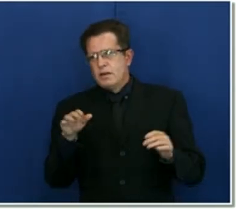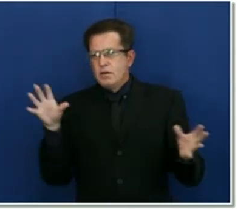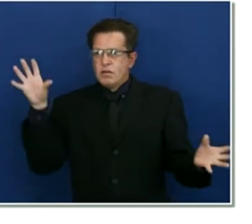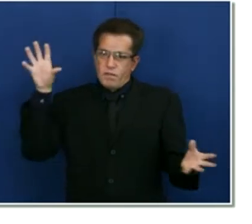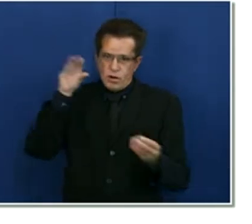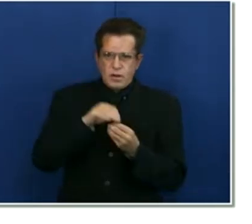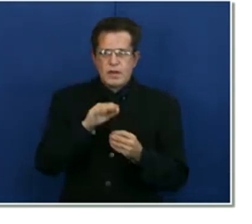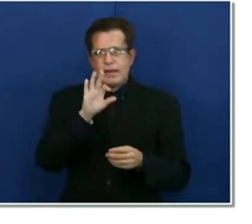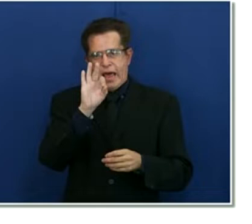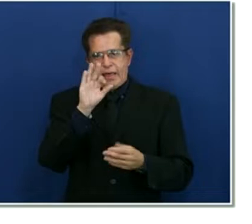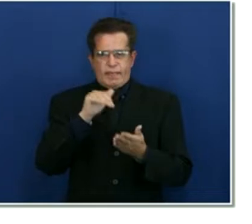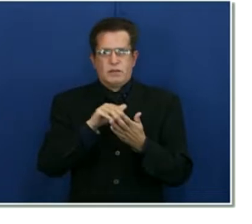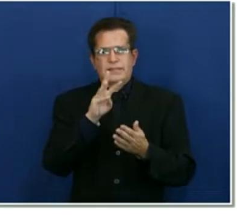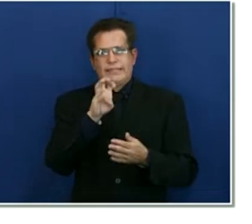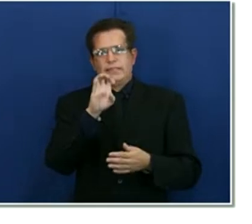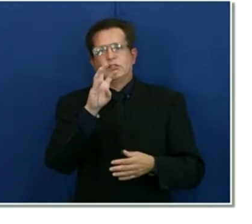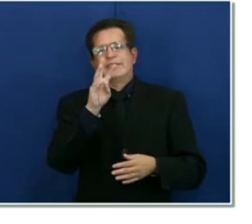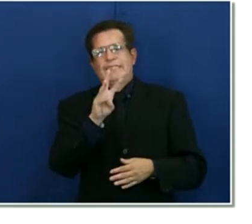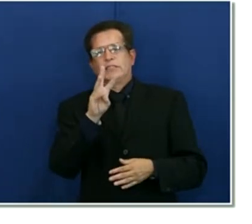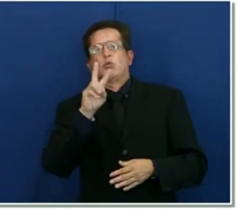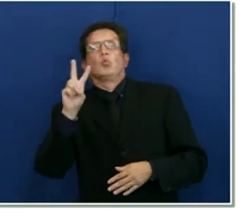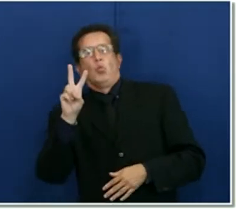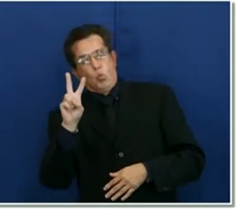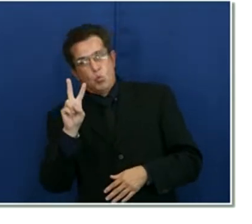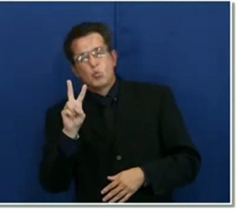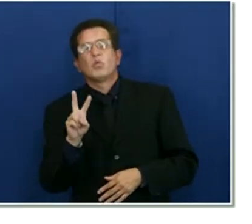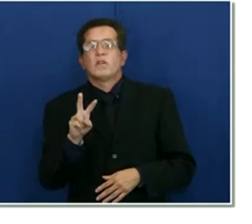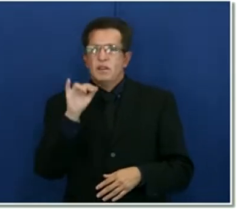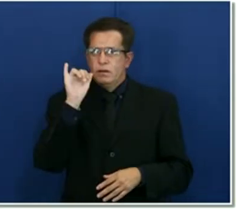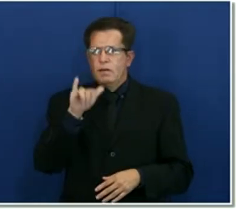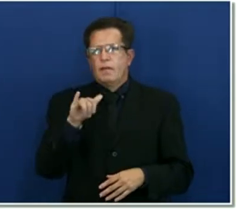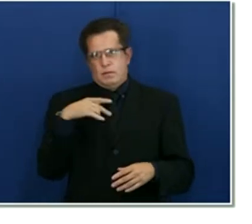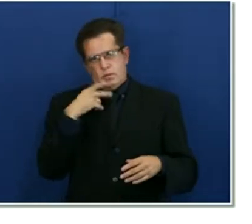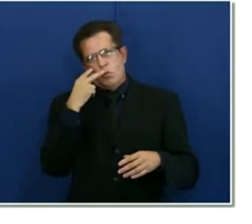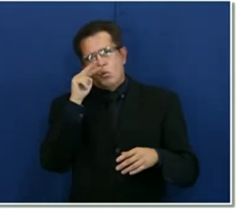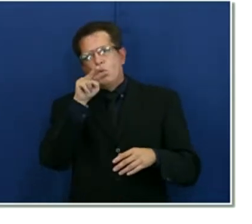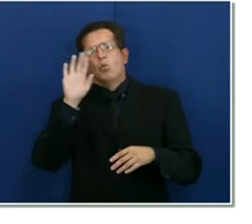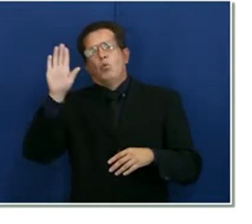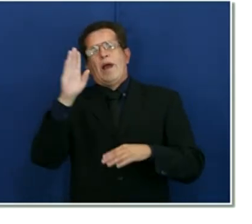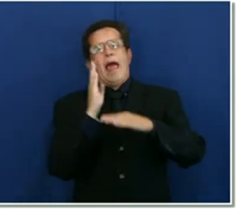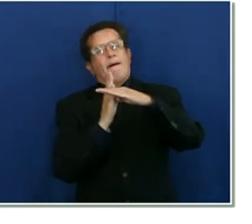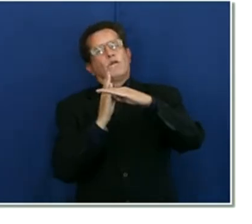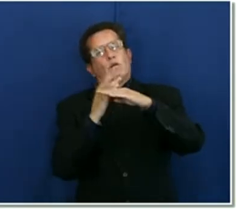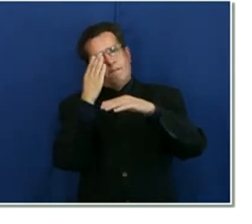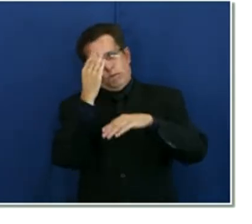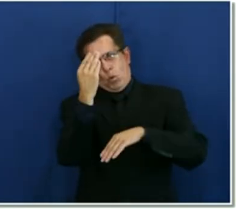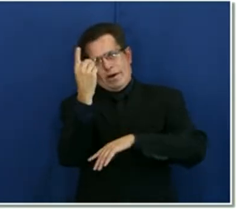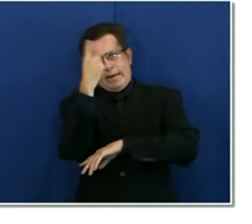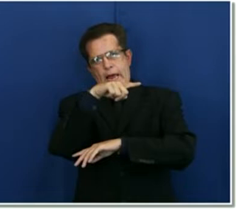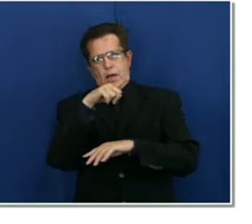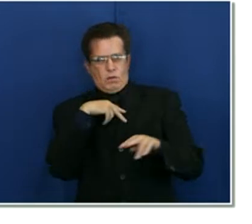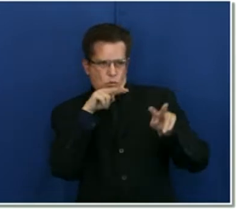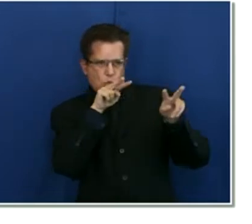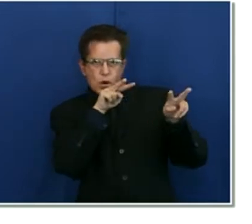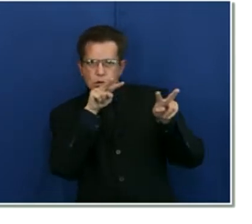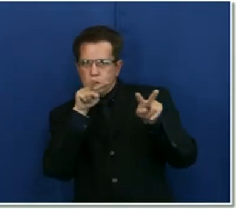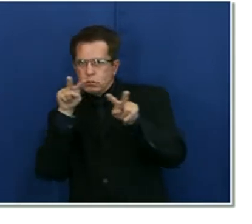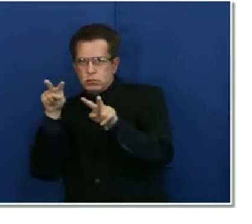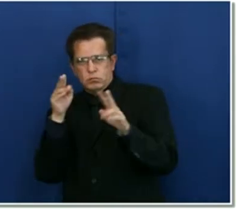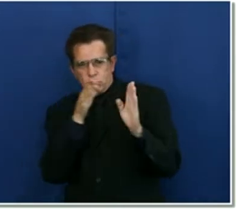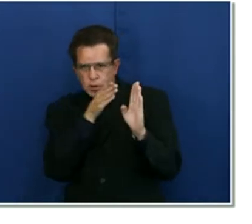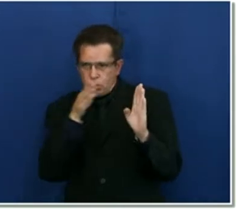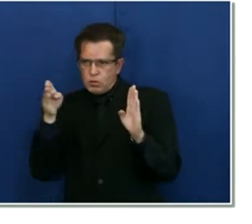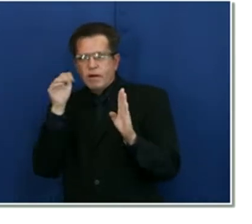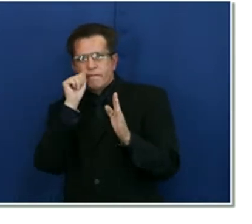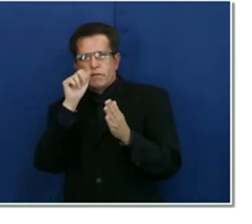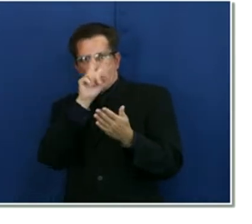9,662. Again, it's not day-by-day numbers that are as significant as the 14-day rolling percentage of average, which you see reflected there in the purple line,